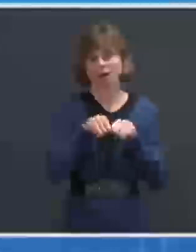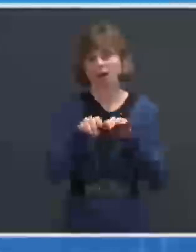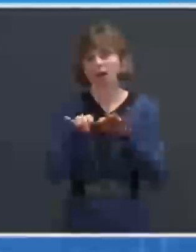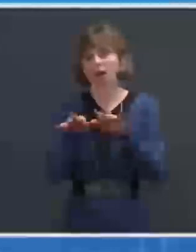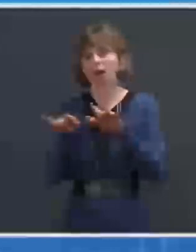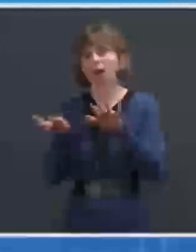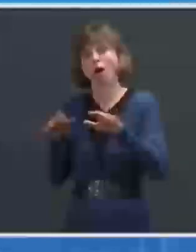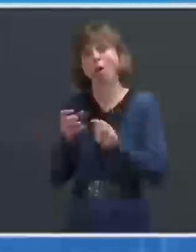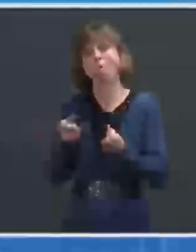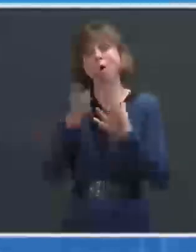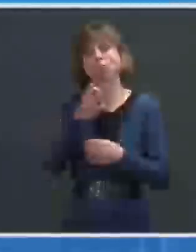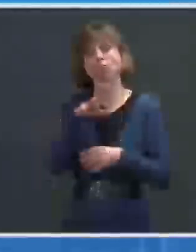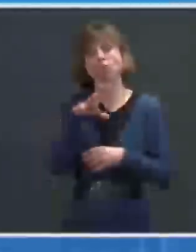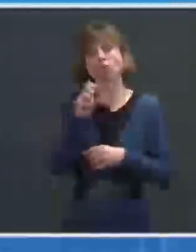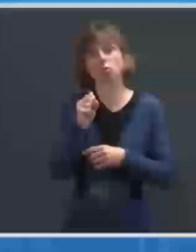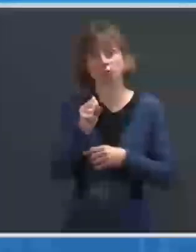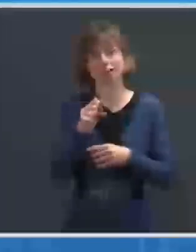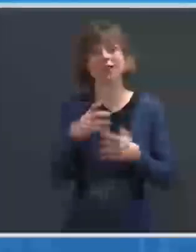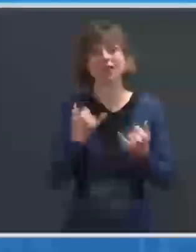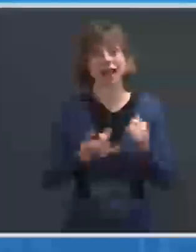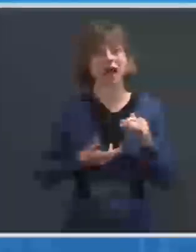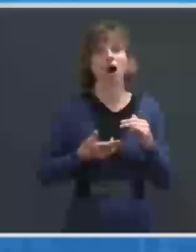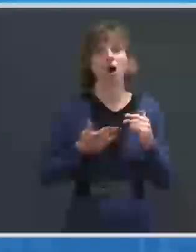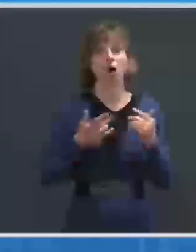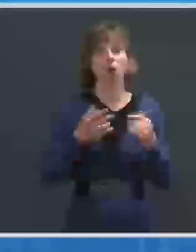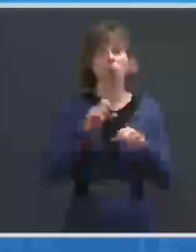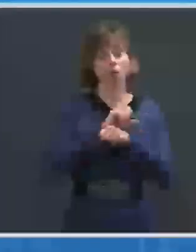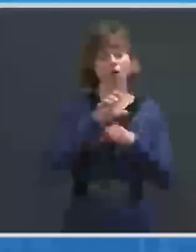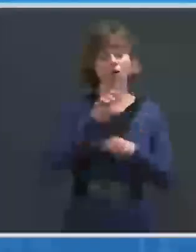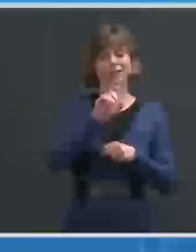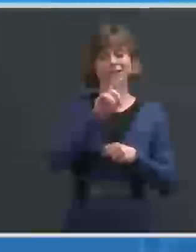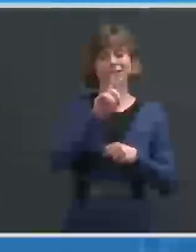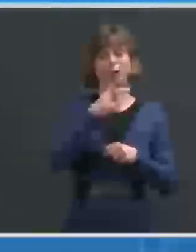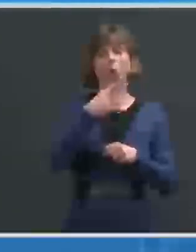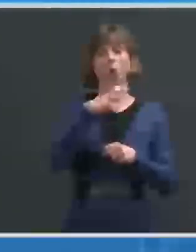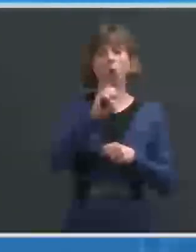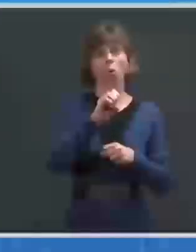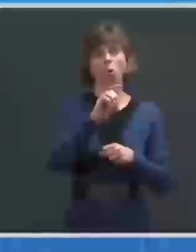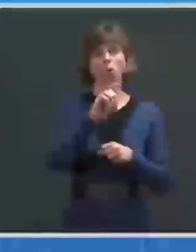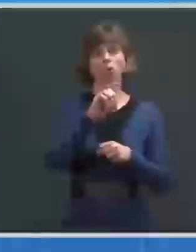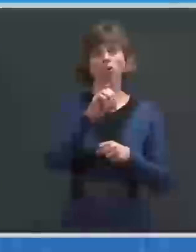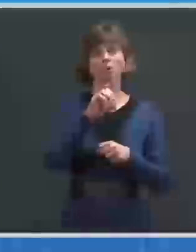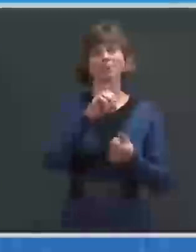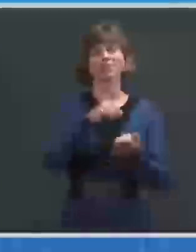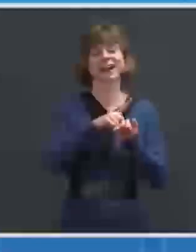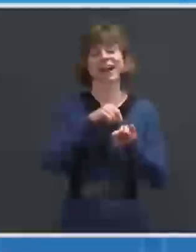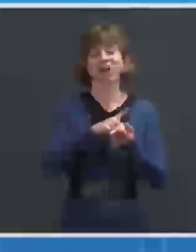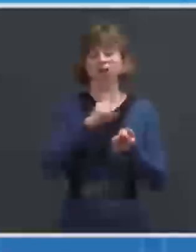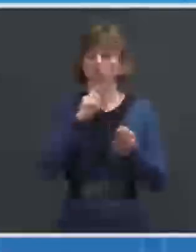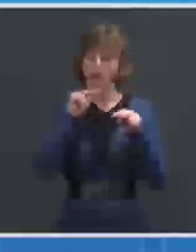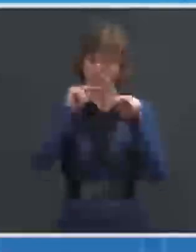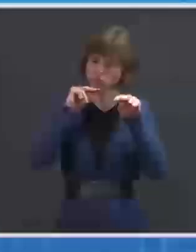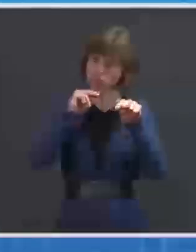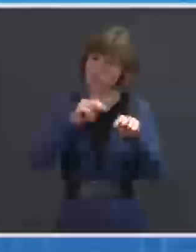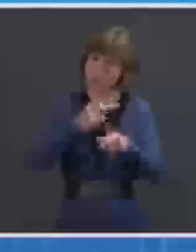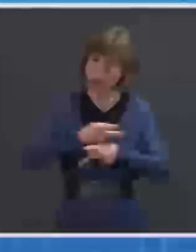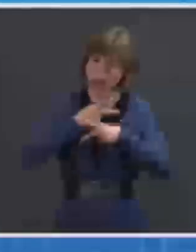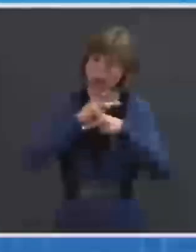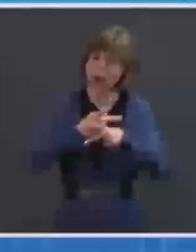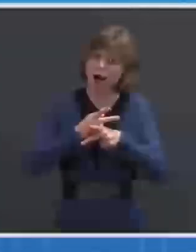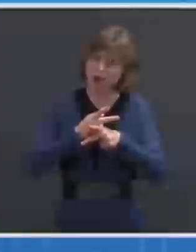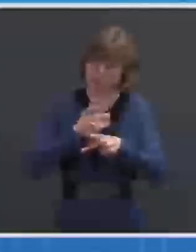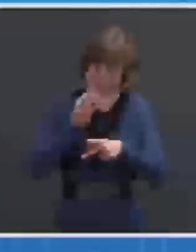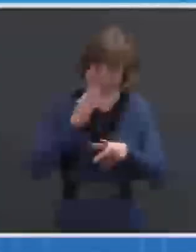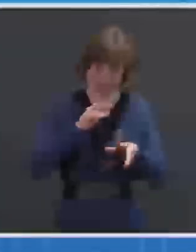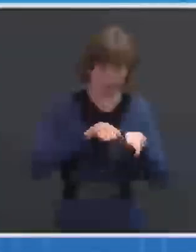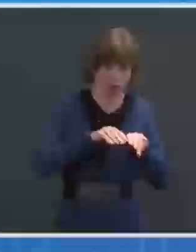now gaining. Work done by David Ho has shown that we have to really keep an eye on that for its ability to evade